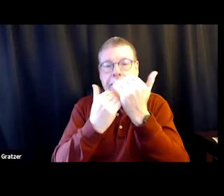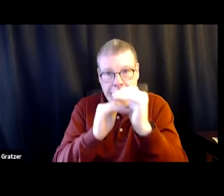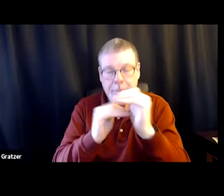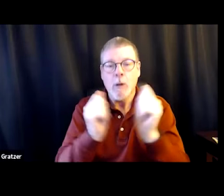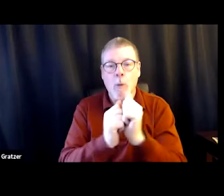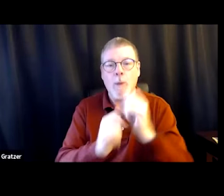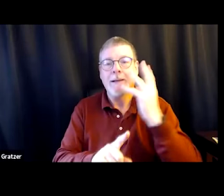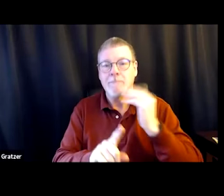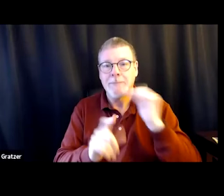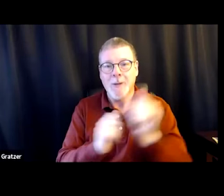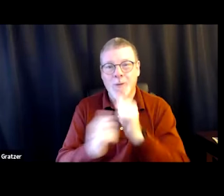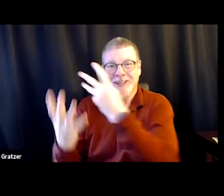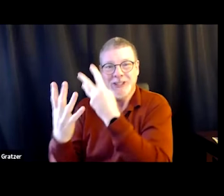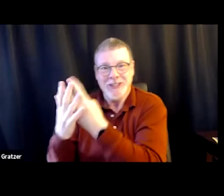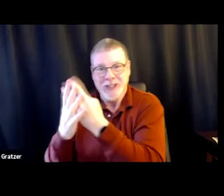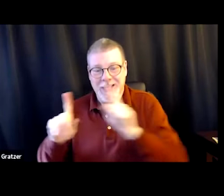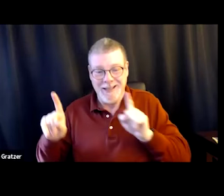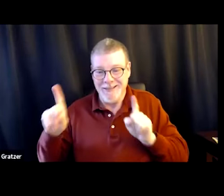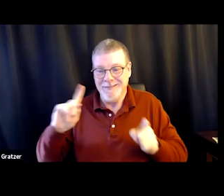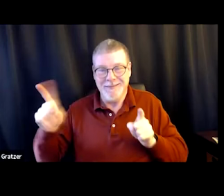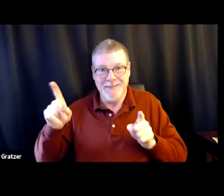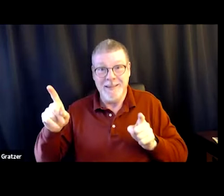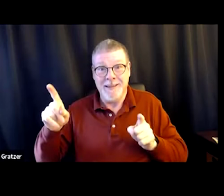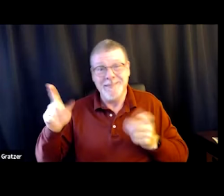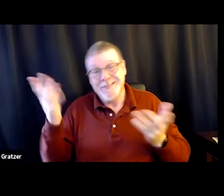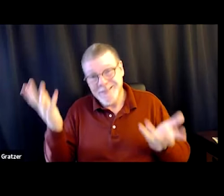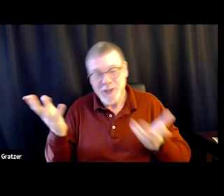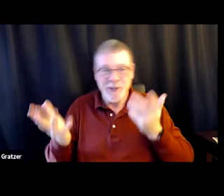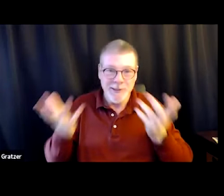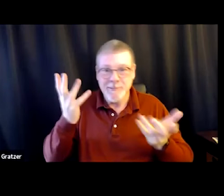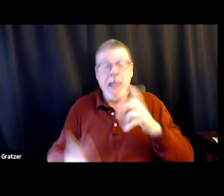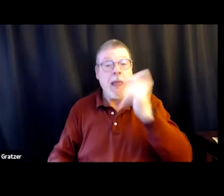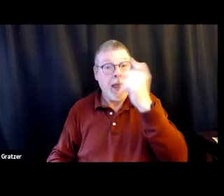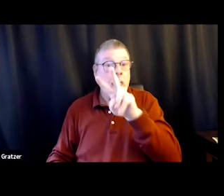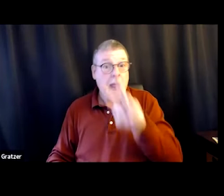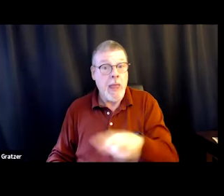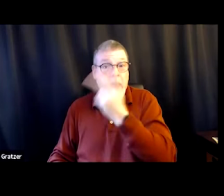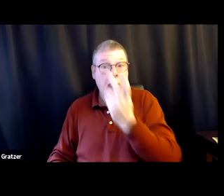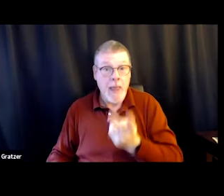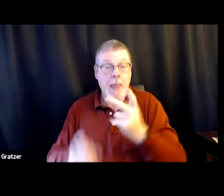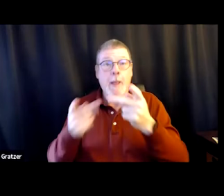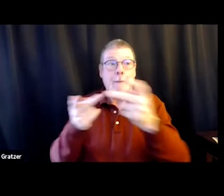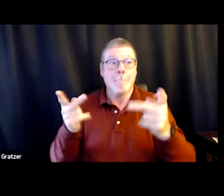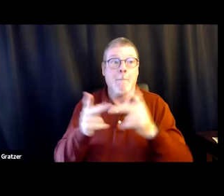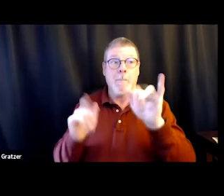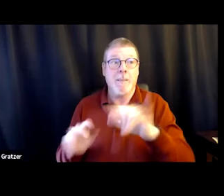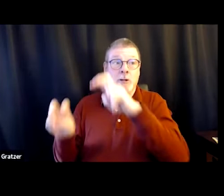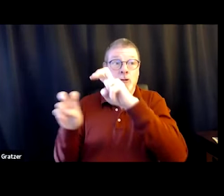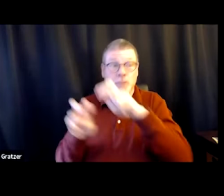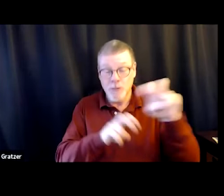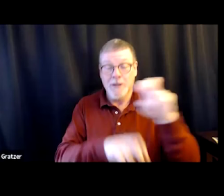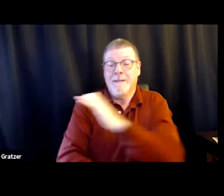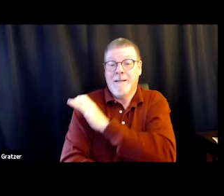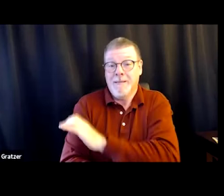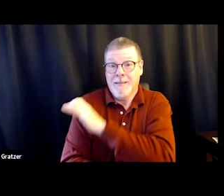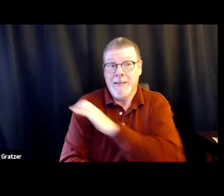criminal justice facets of that person's experience. Kind of on the flip side are places like Transitions Clinic Network, which is actually